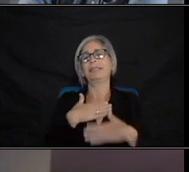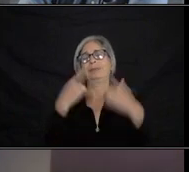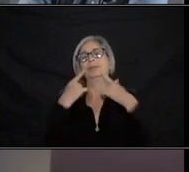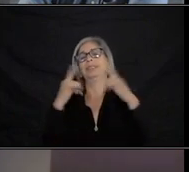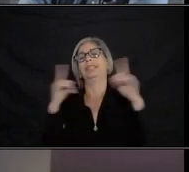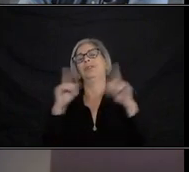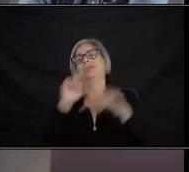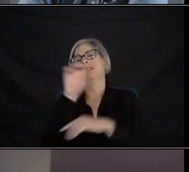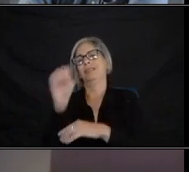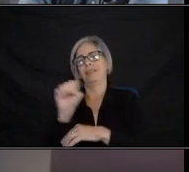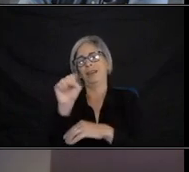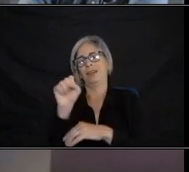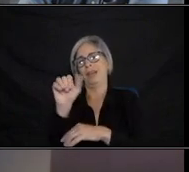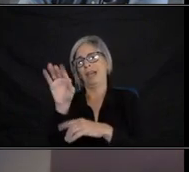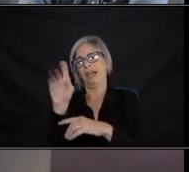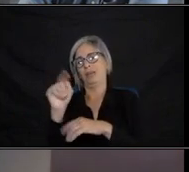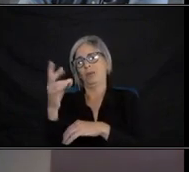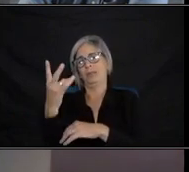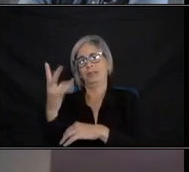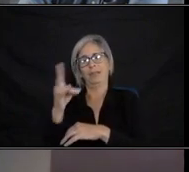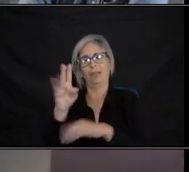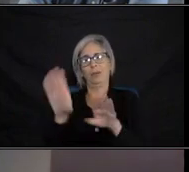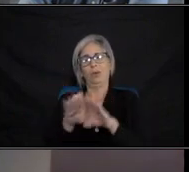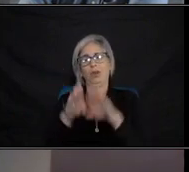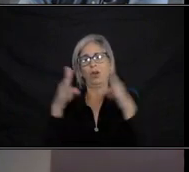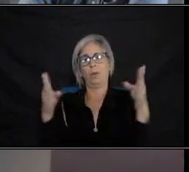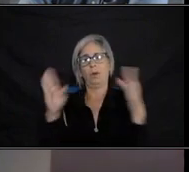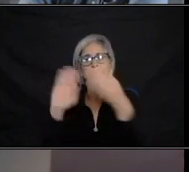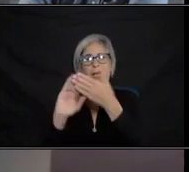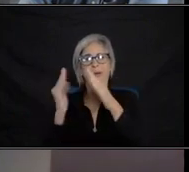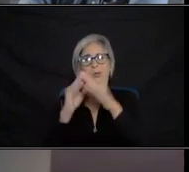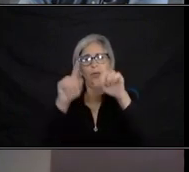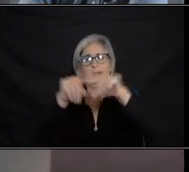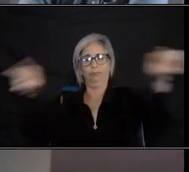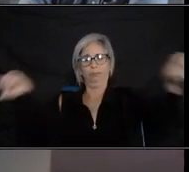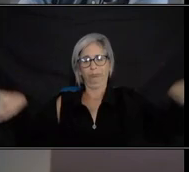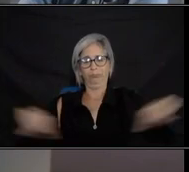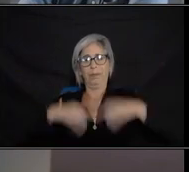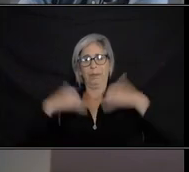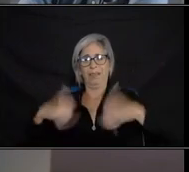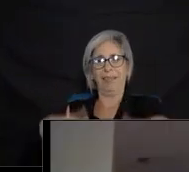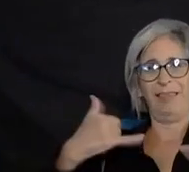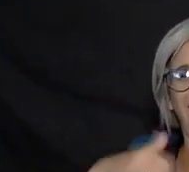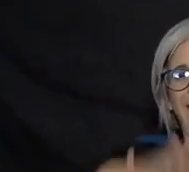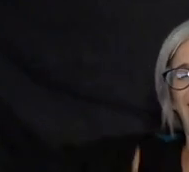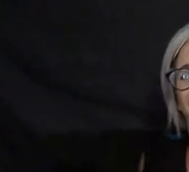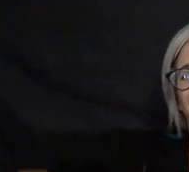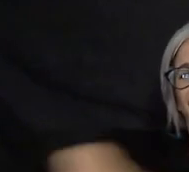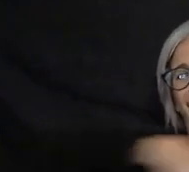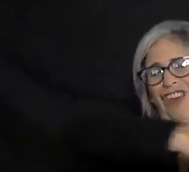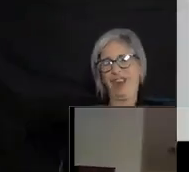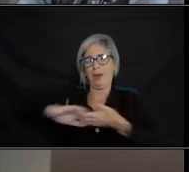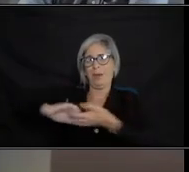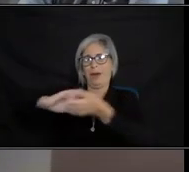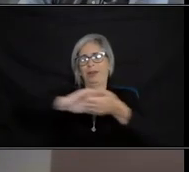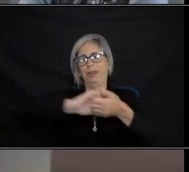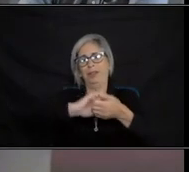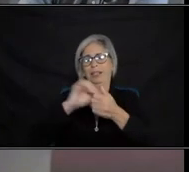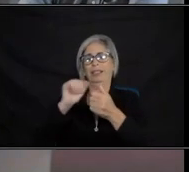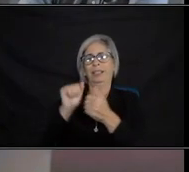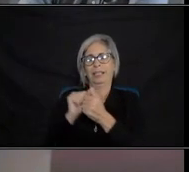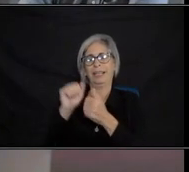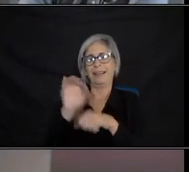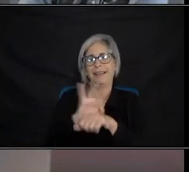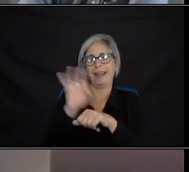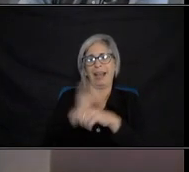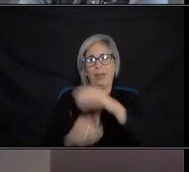on Saturday, October 17th, we will open our Town Square playgrounds with Funfair in partnership with Compan beginning at